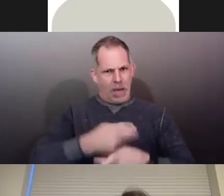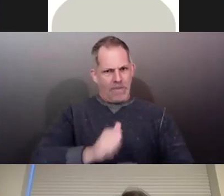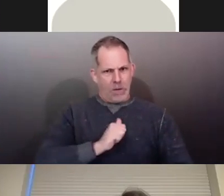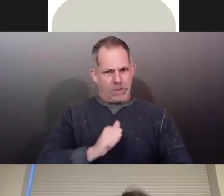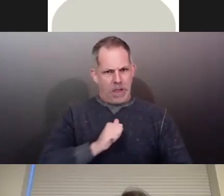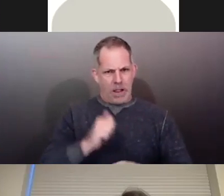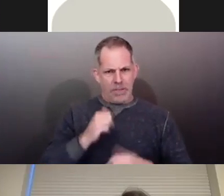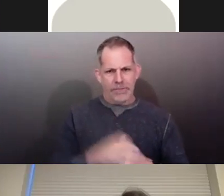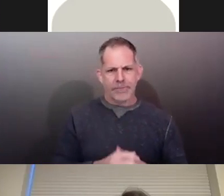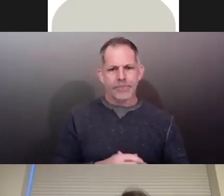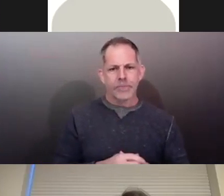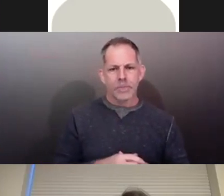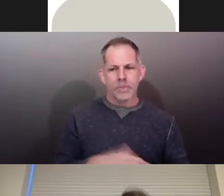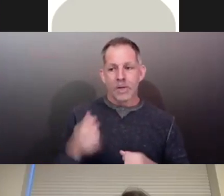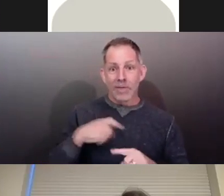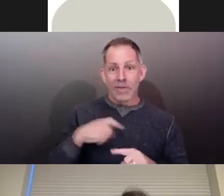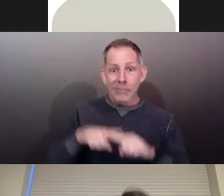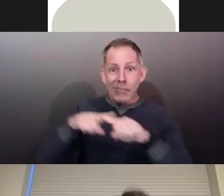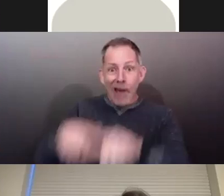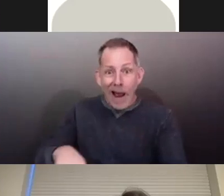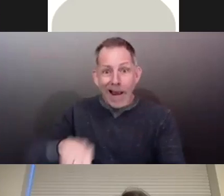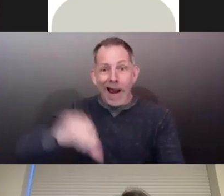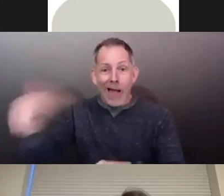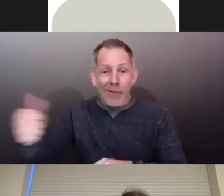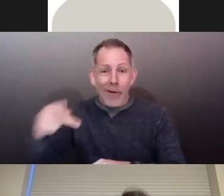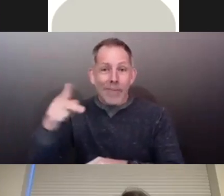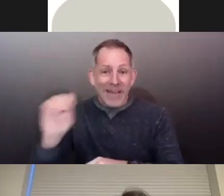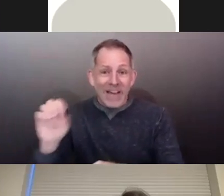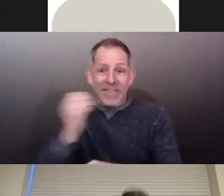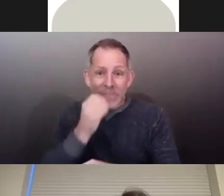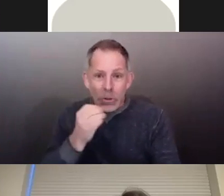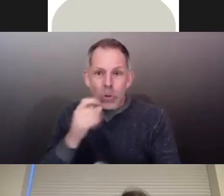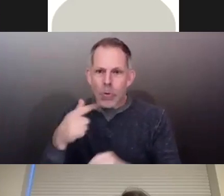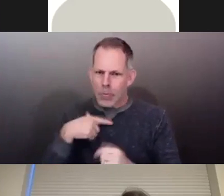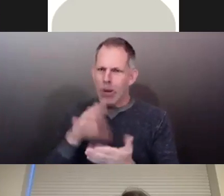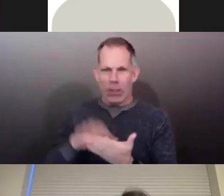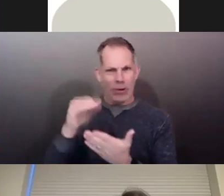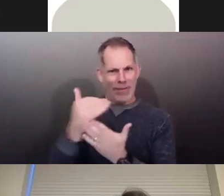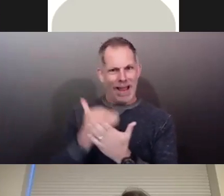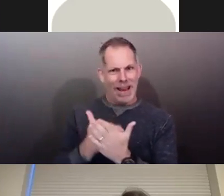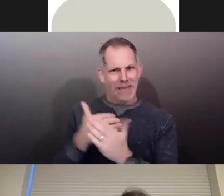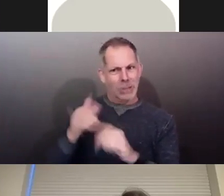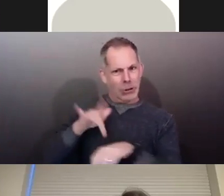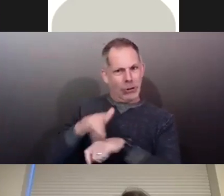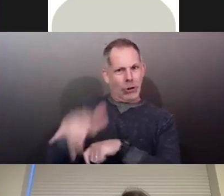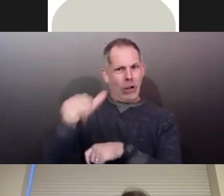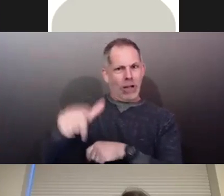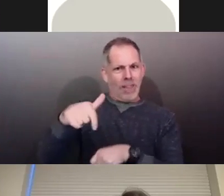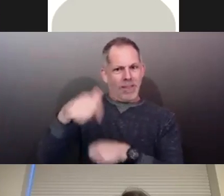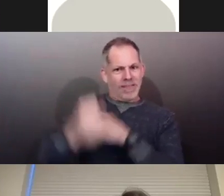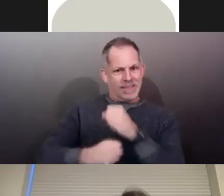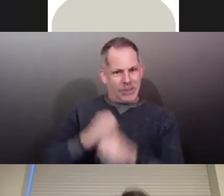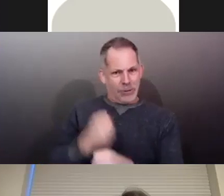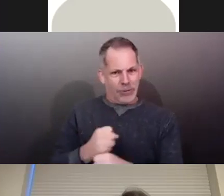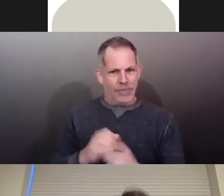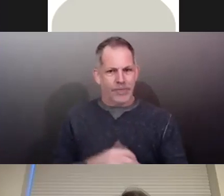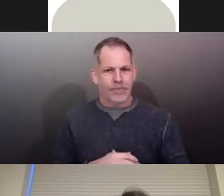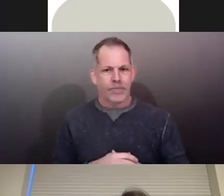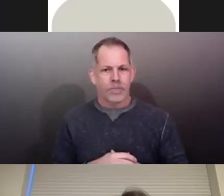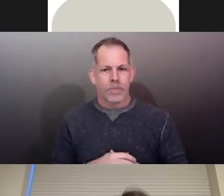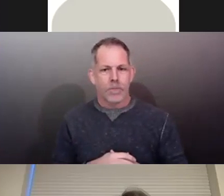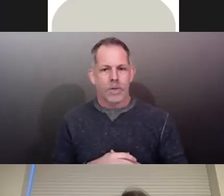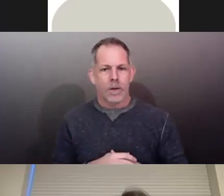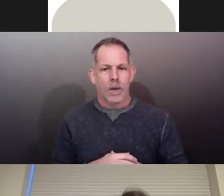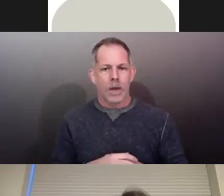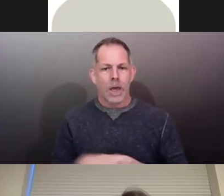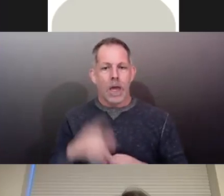other essentials. And we learned this lesson from the 530 slide and our various exercises for a major earthquake. So we